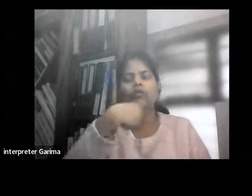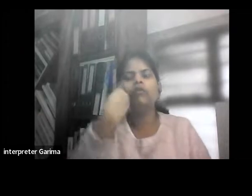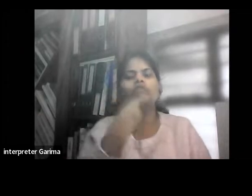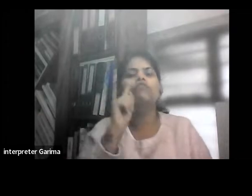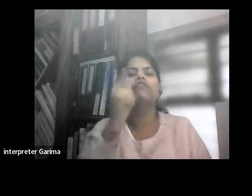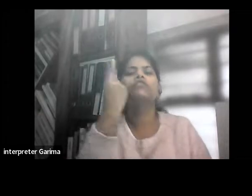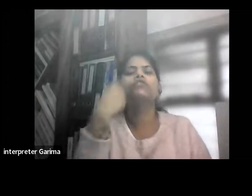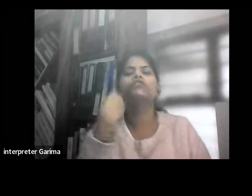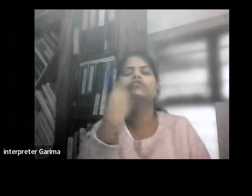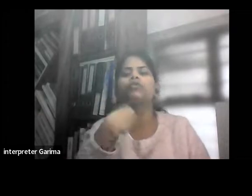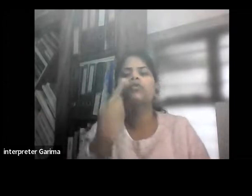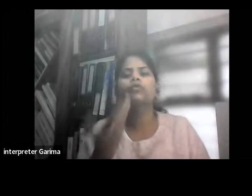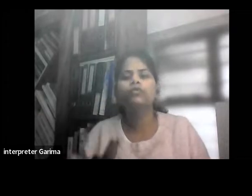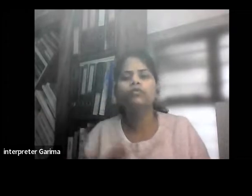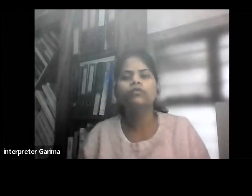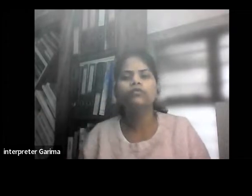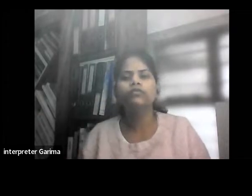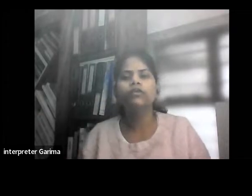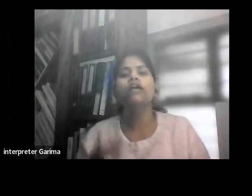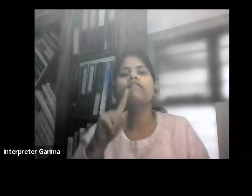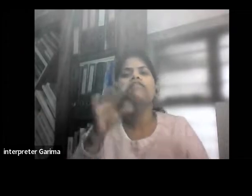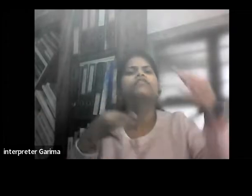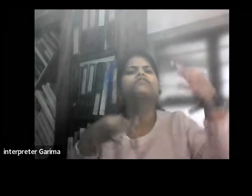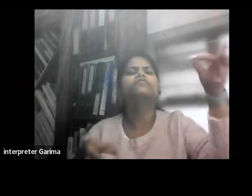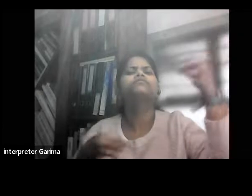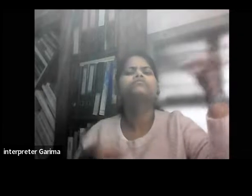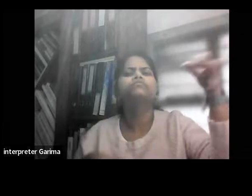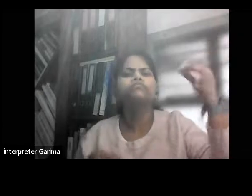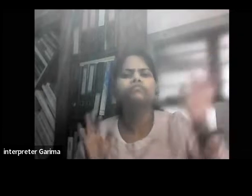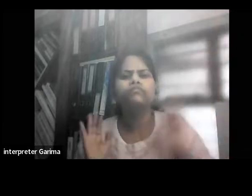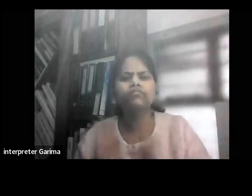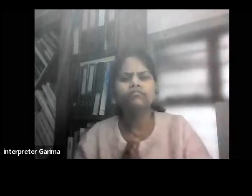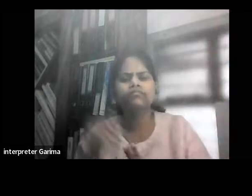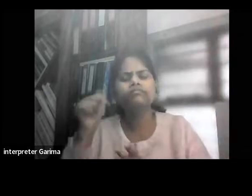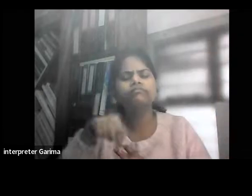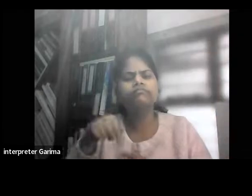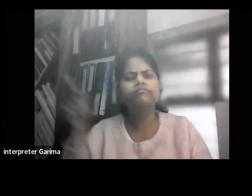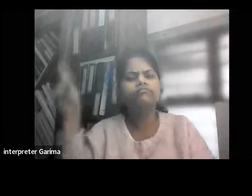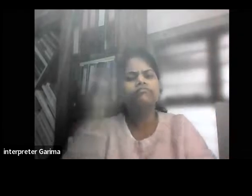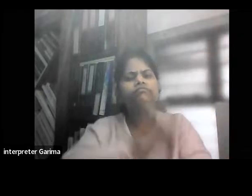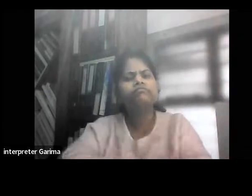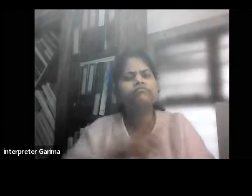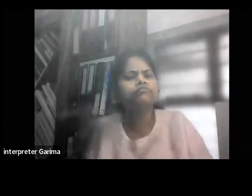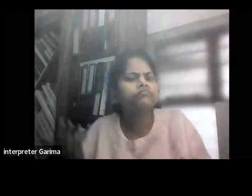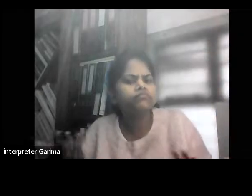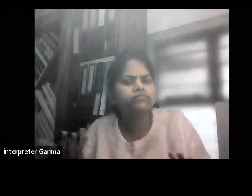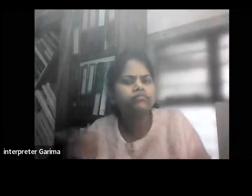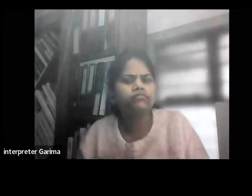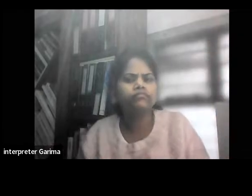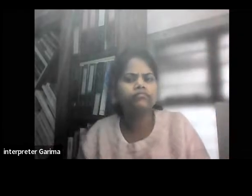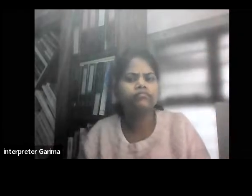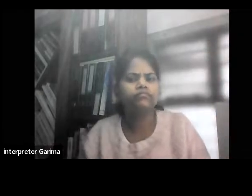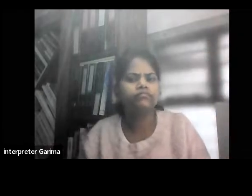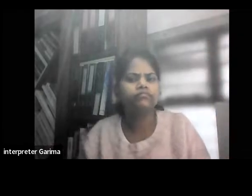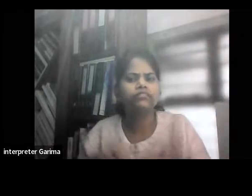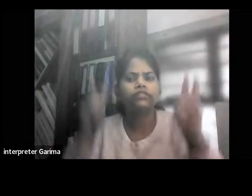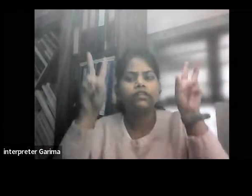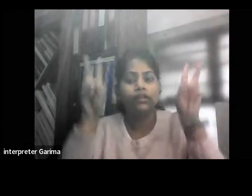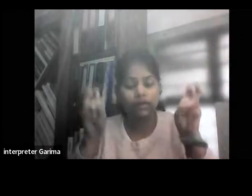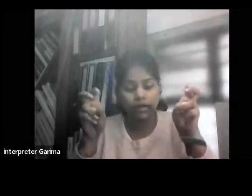first paper for today is titled Dancers with